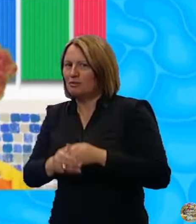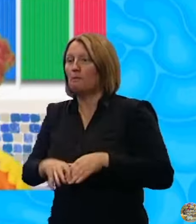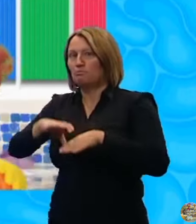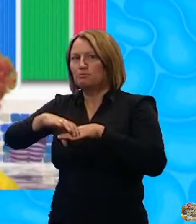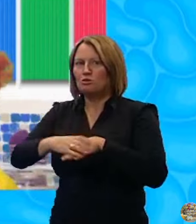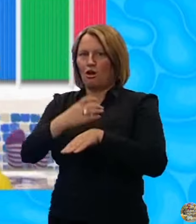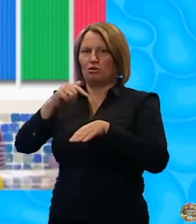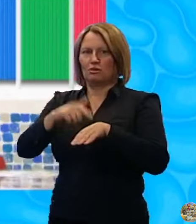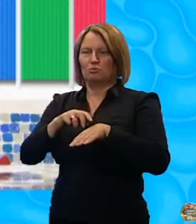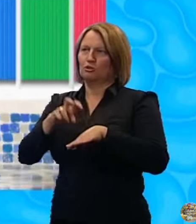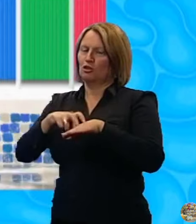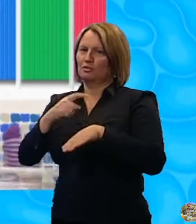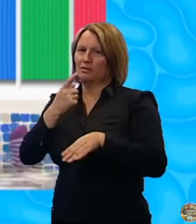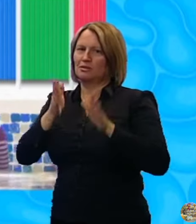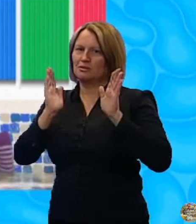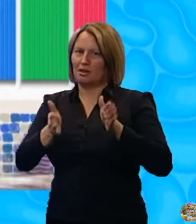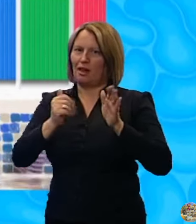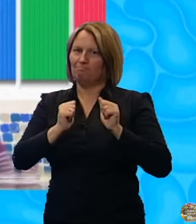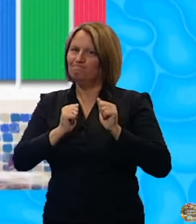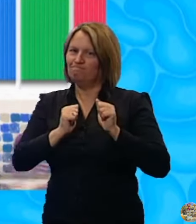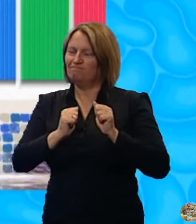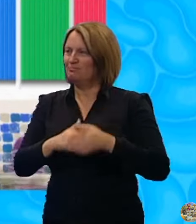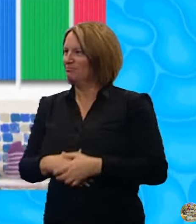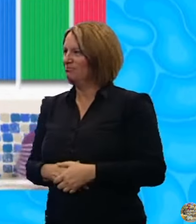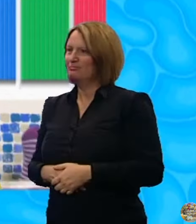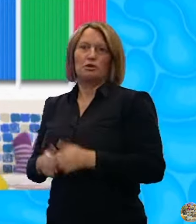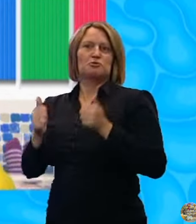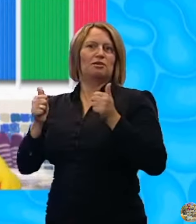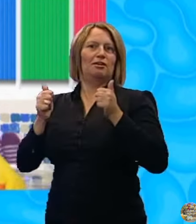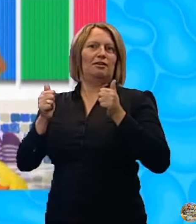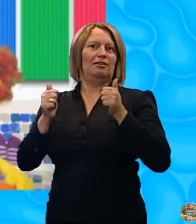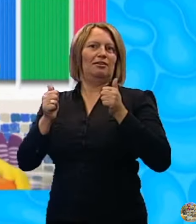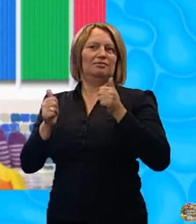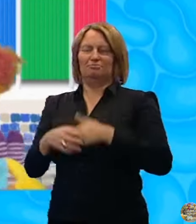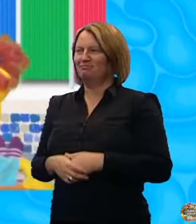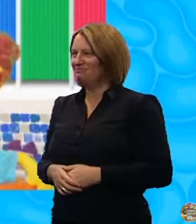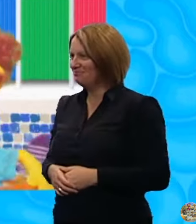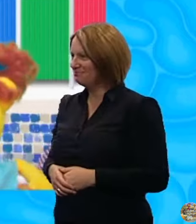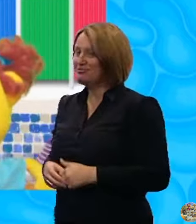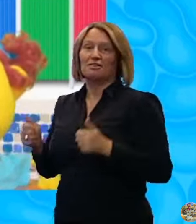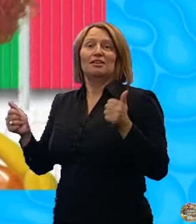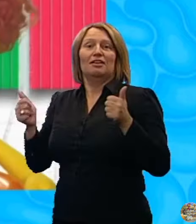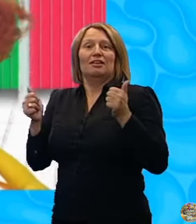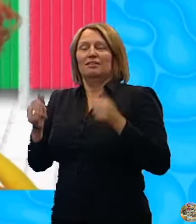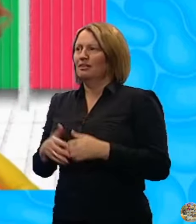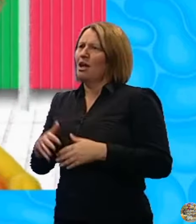to your friends Putting on a sock is what the doctor recommends.